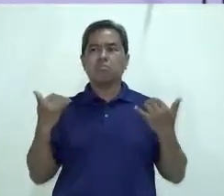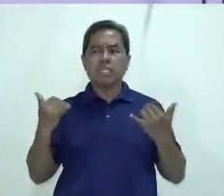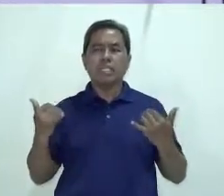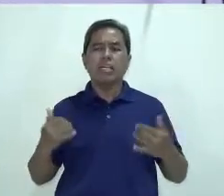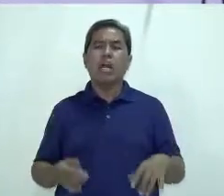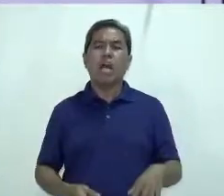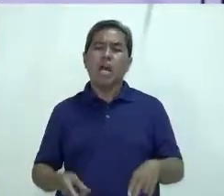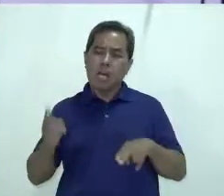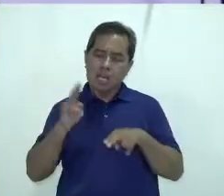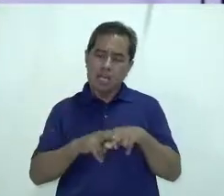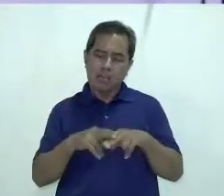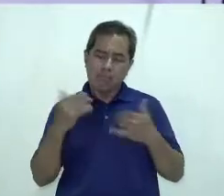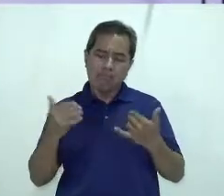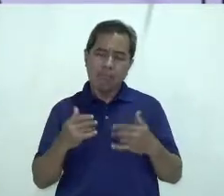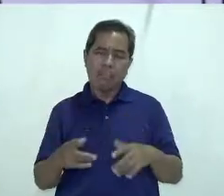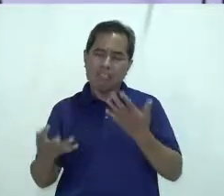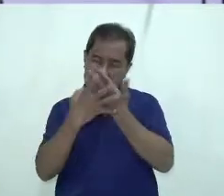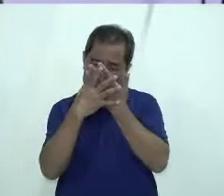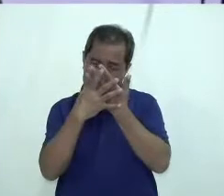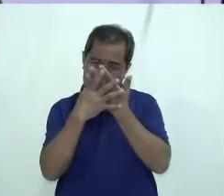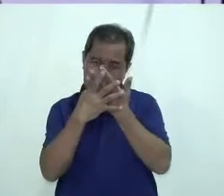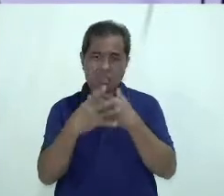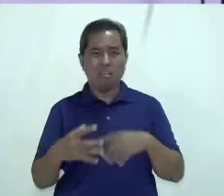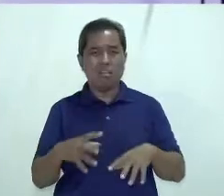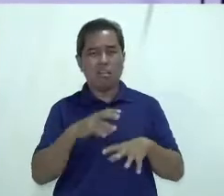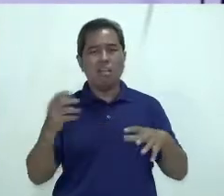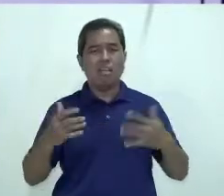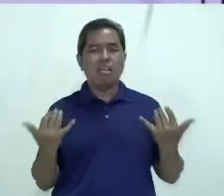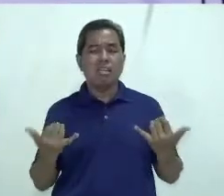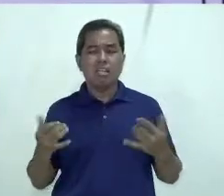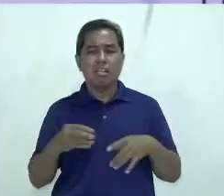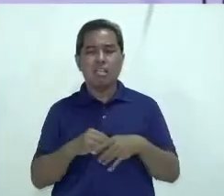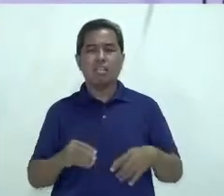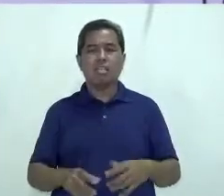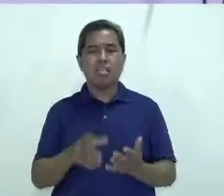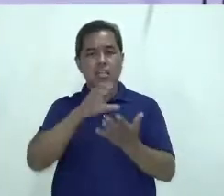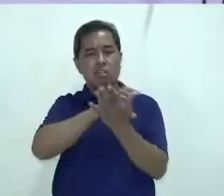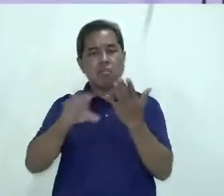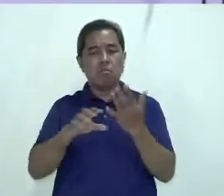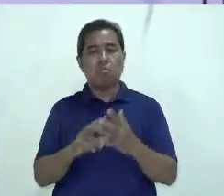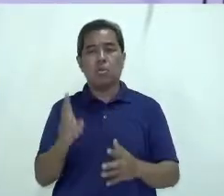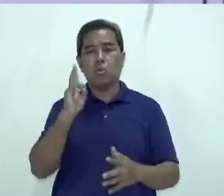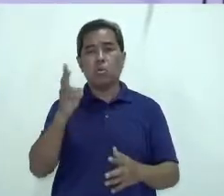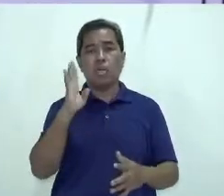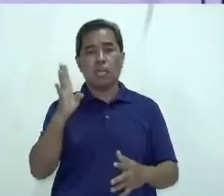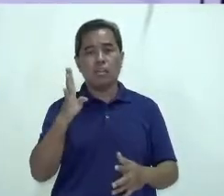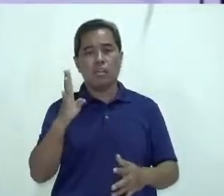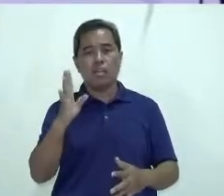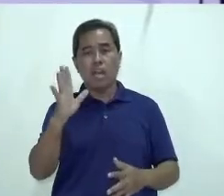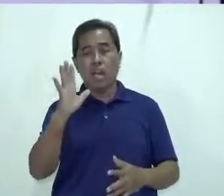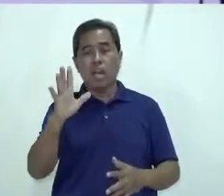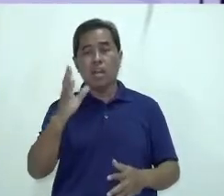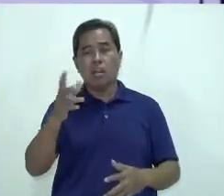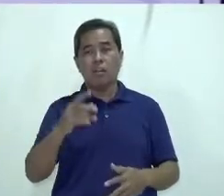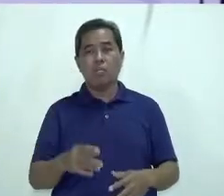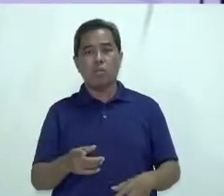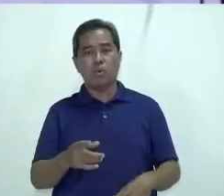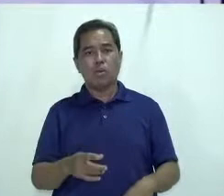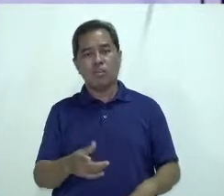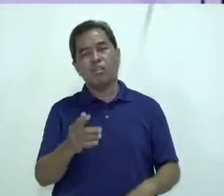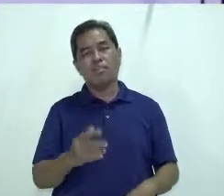were sitting in this place, and here in verse 25, here's what happens. They probably couldn't sleep. How many of you guys are like